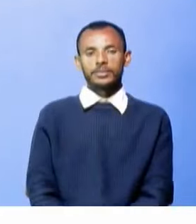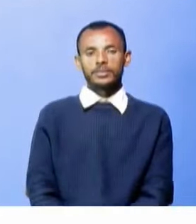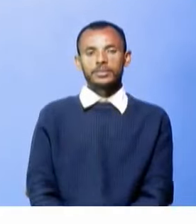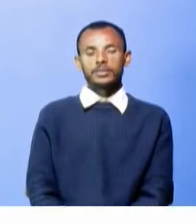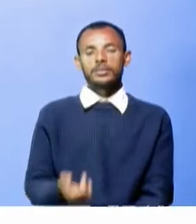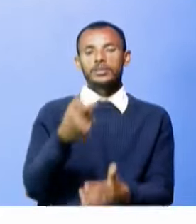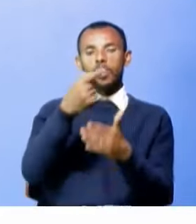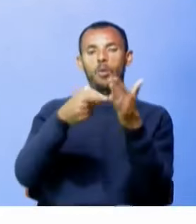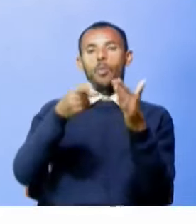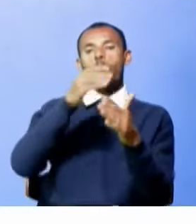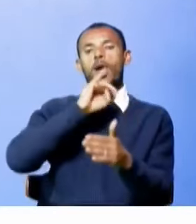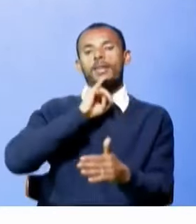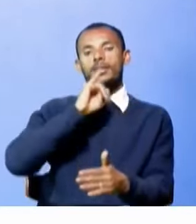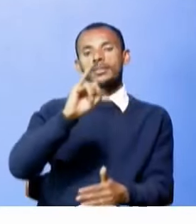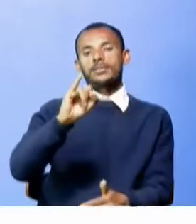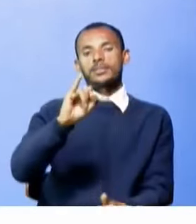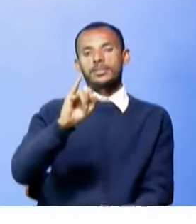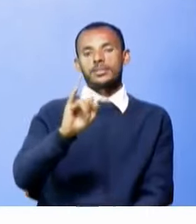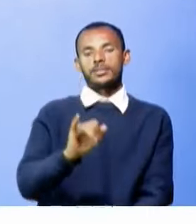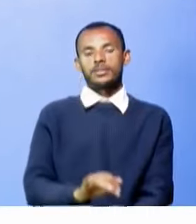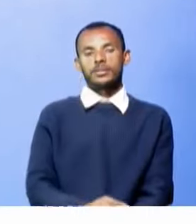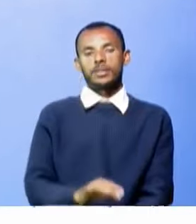what is